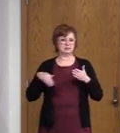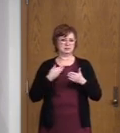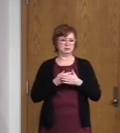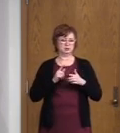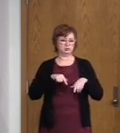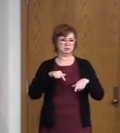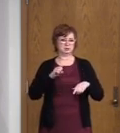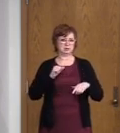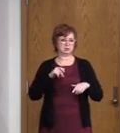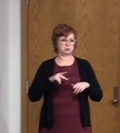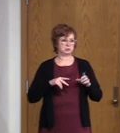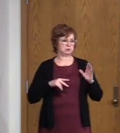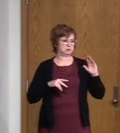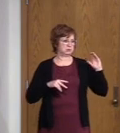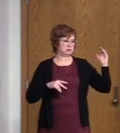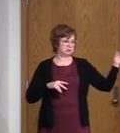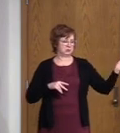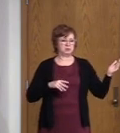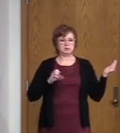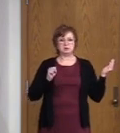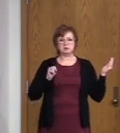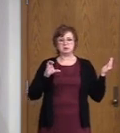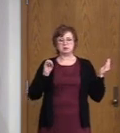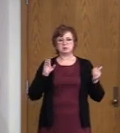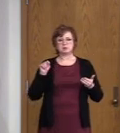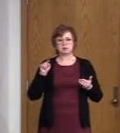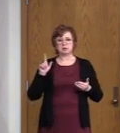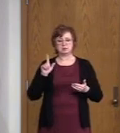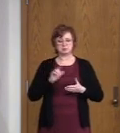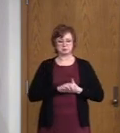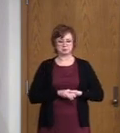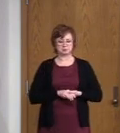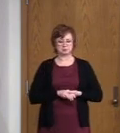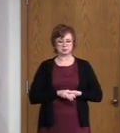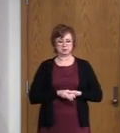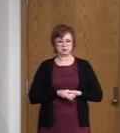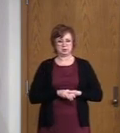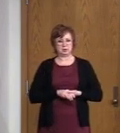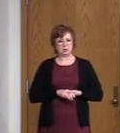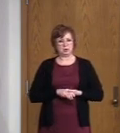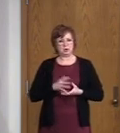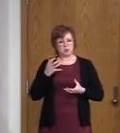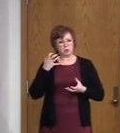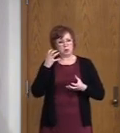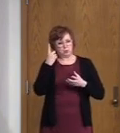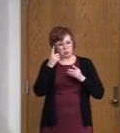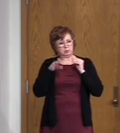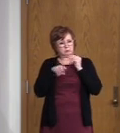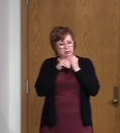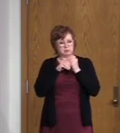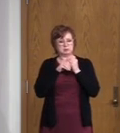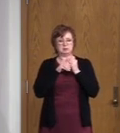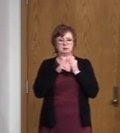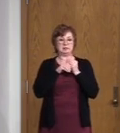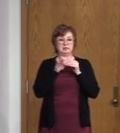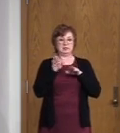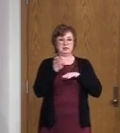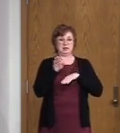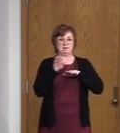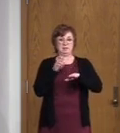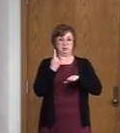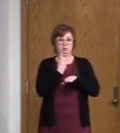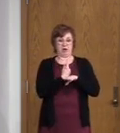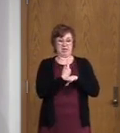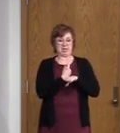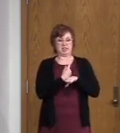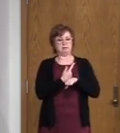thing I would add is that although we've seen this delay, which is slowed us down in phase 1 and potentially is going to impact